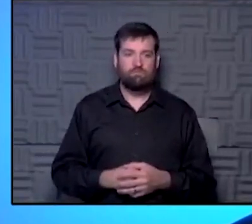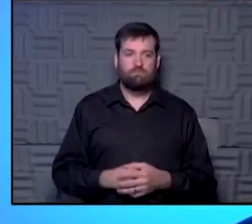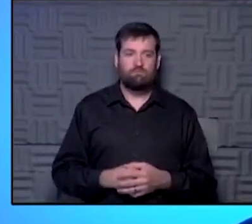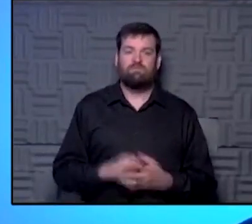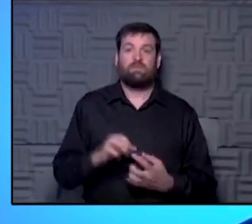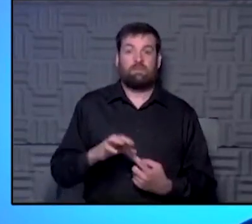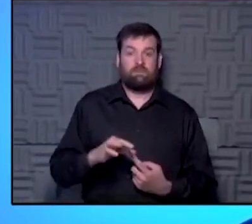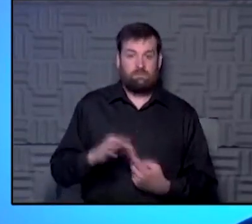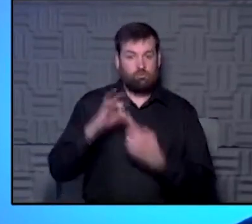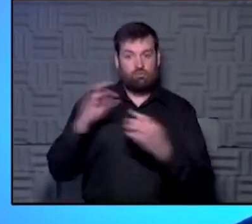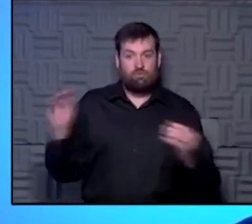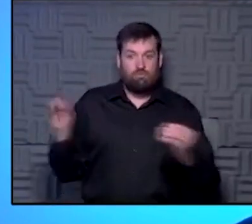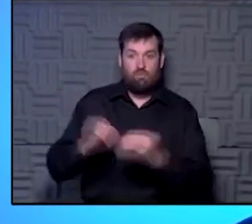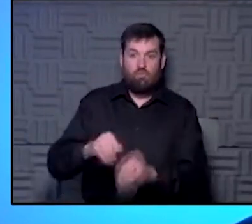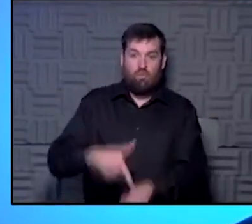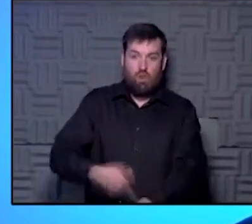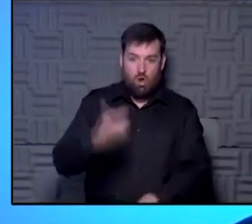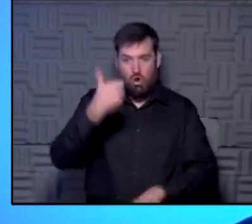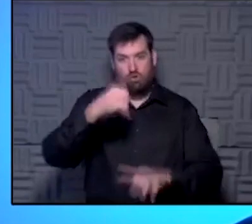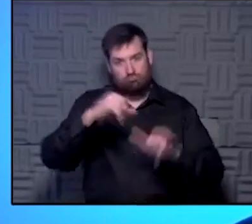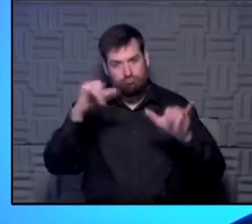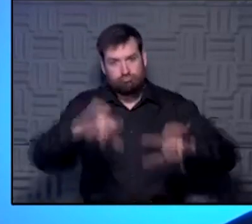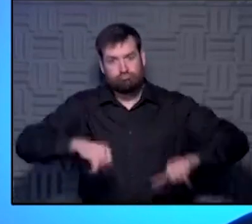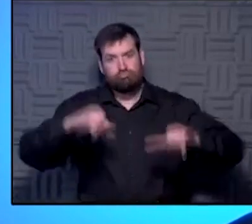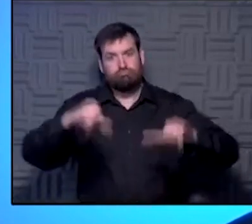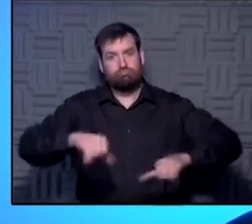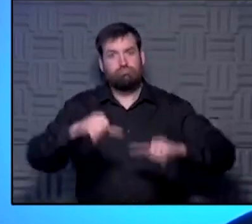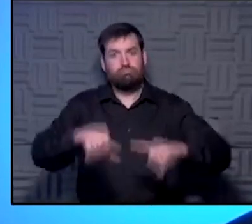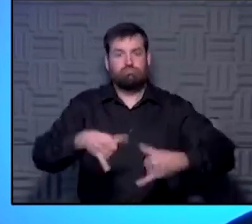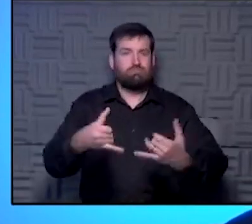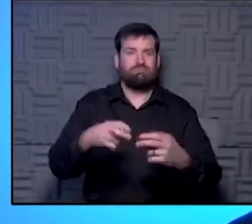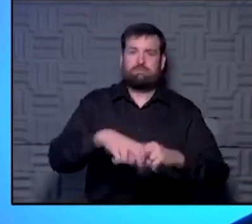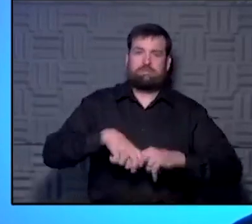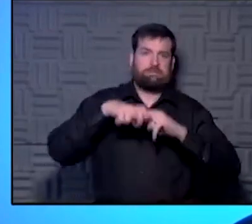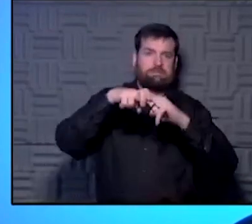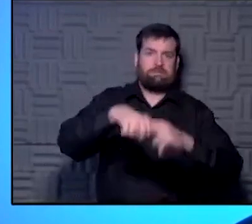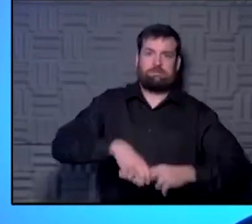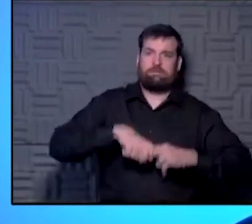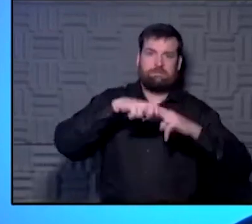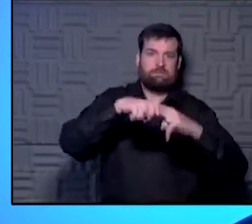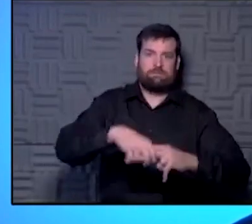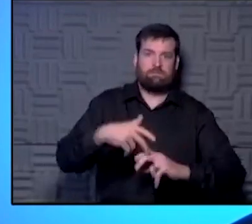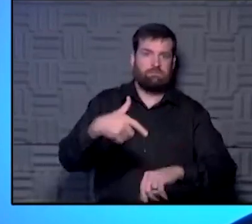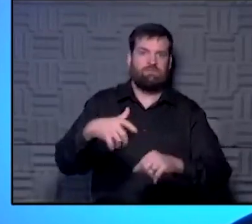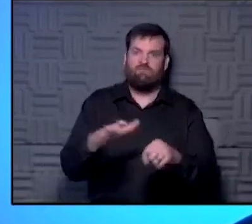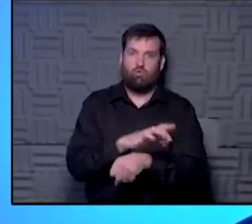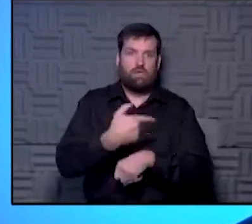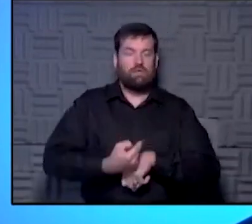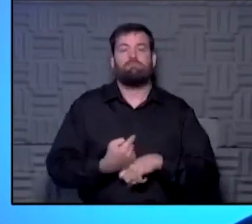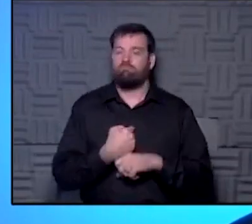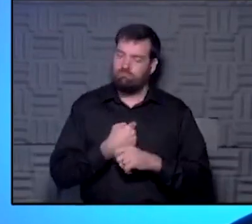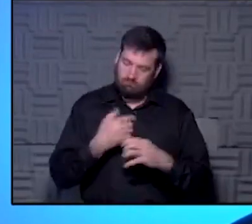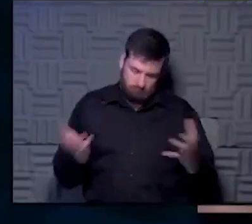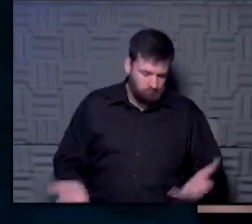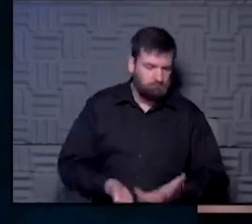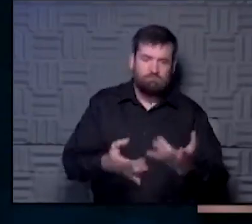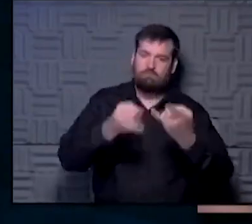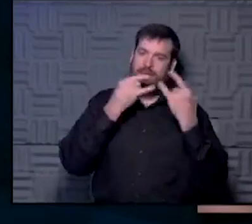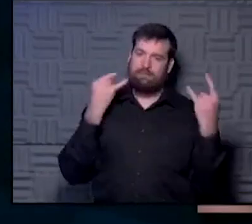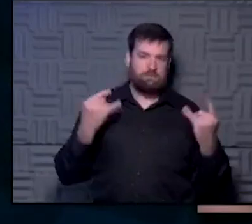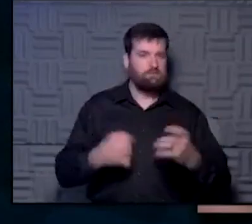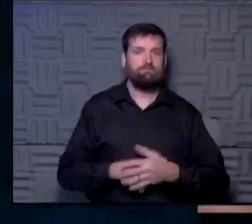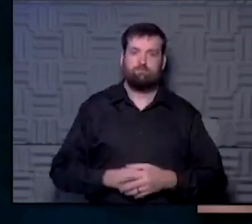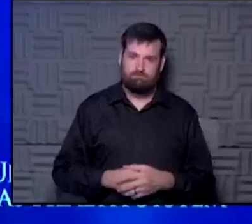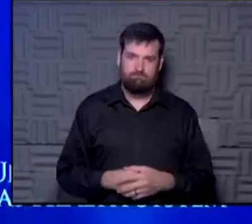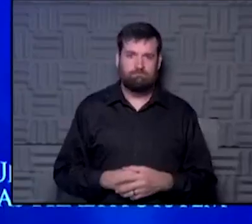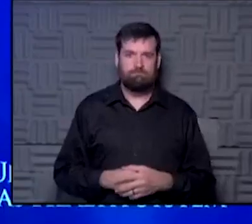Especially the longer period of time when you're sitting in class for a full day, we definitely encourage people to have masks on for that.